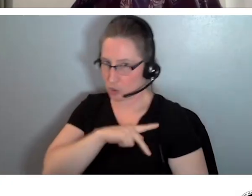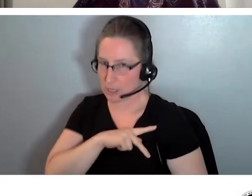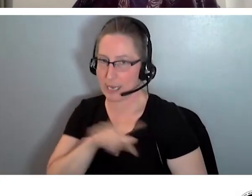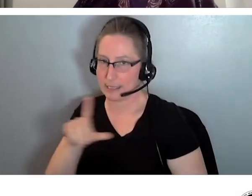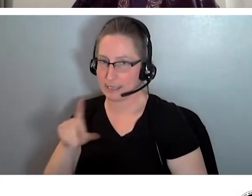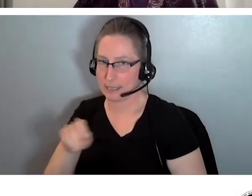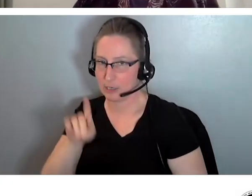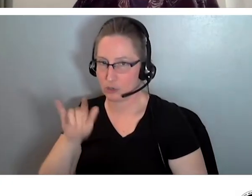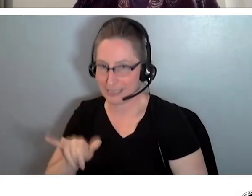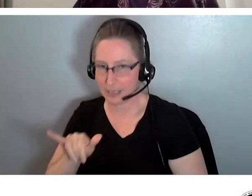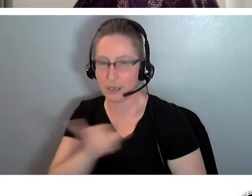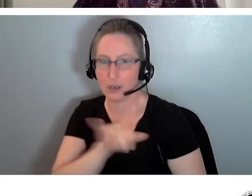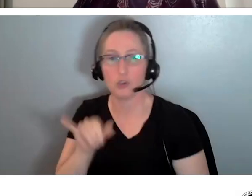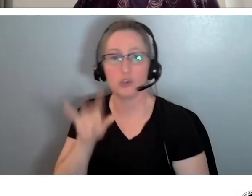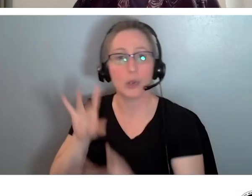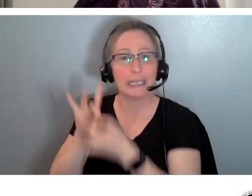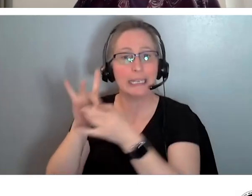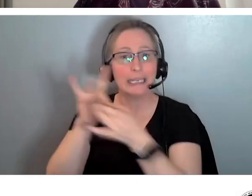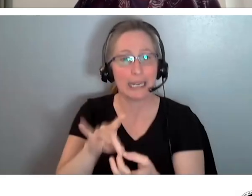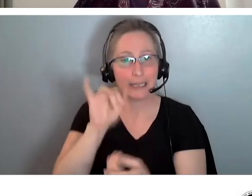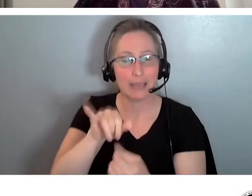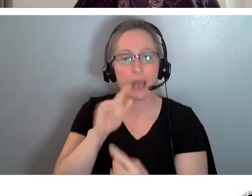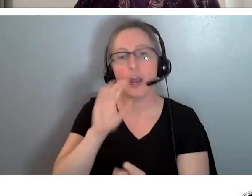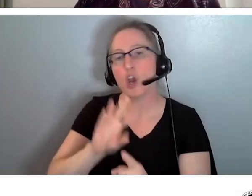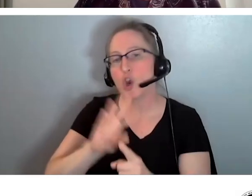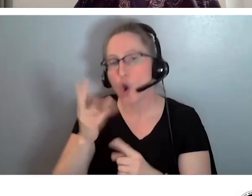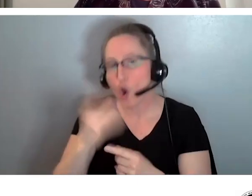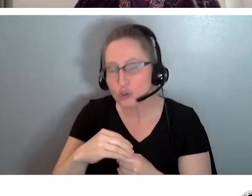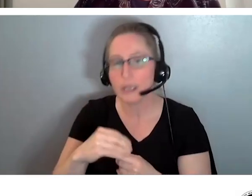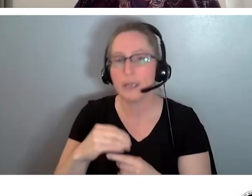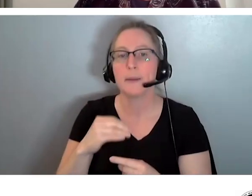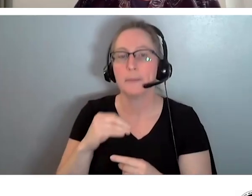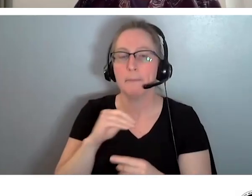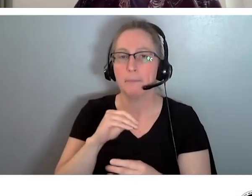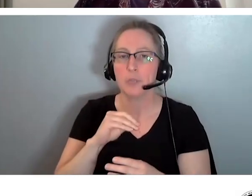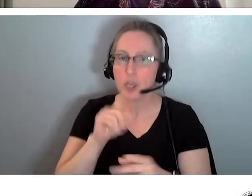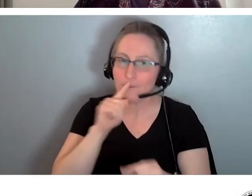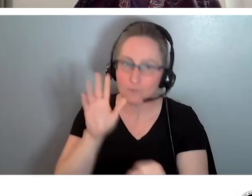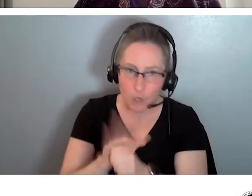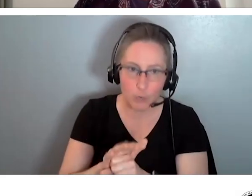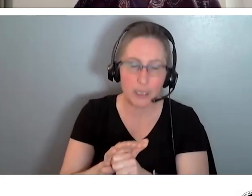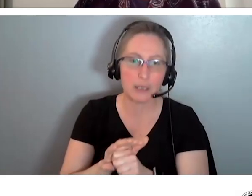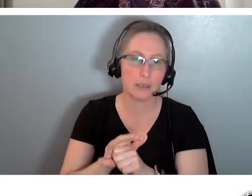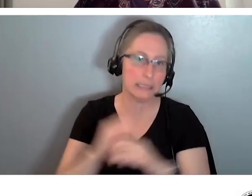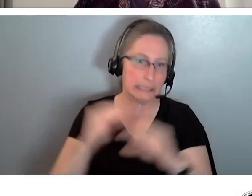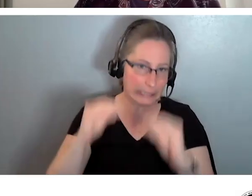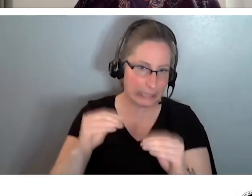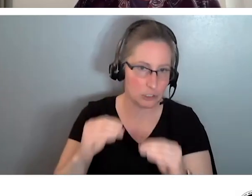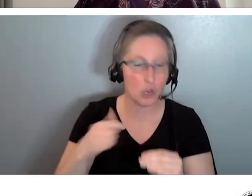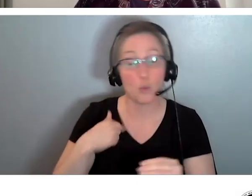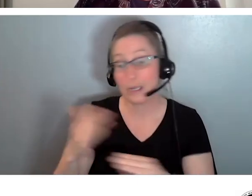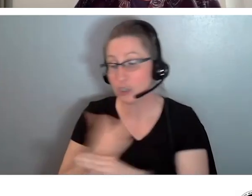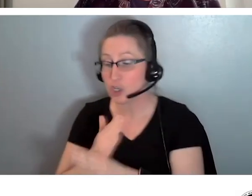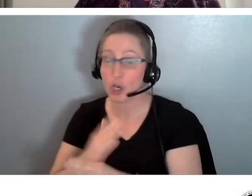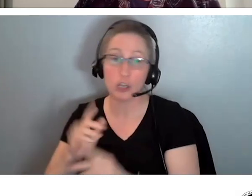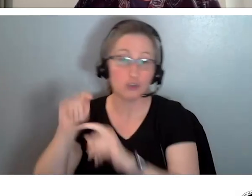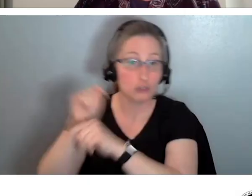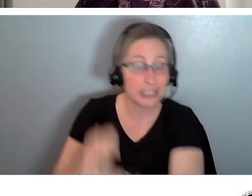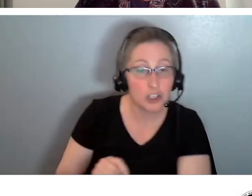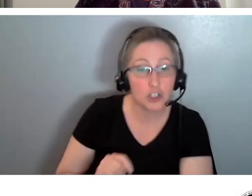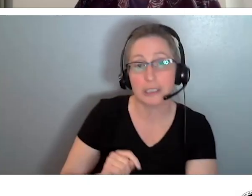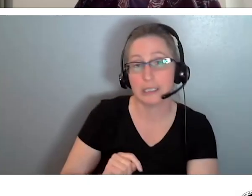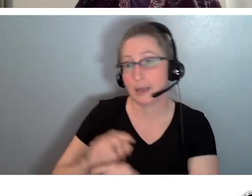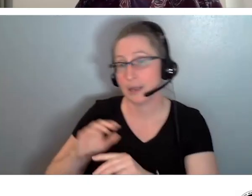literacy and also connecting it as a culturally affirming pedagogy as we share traditions and experiences